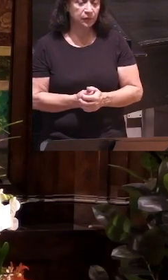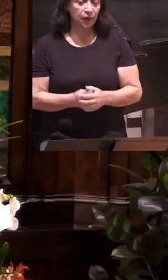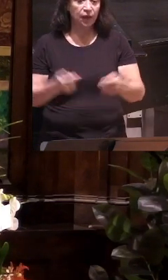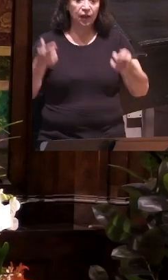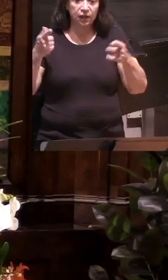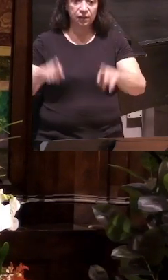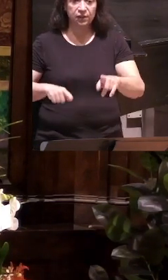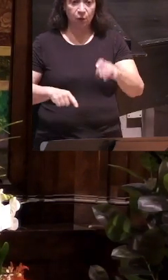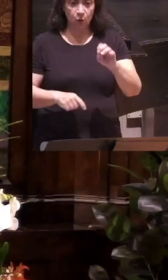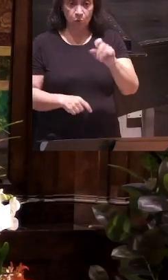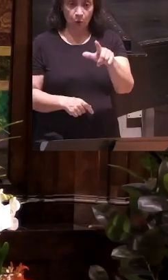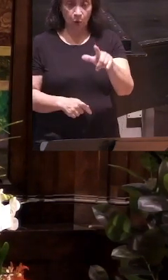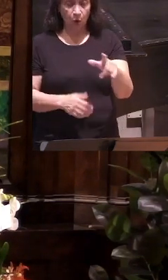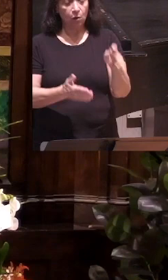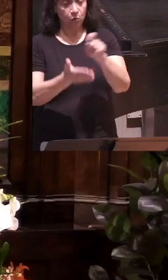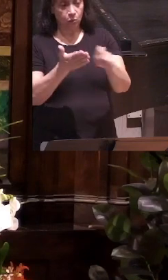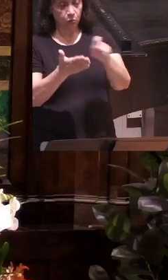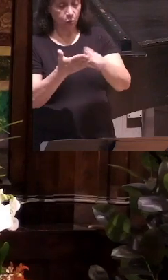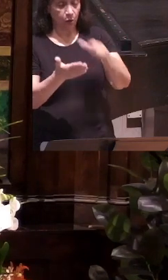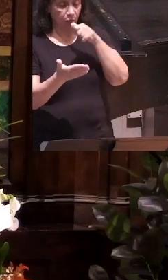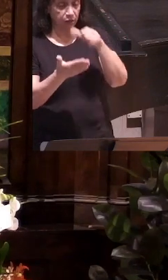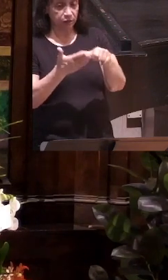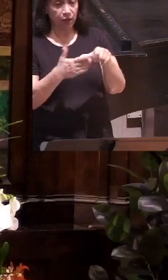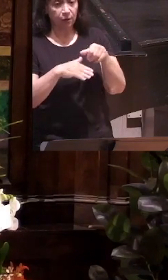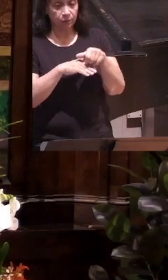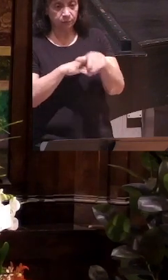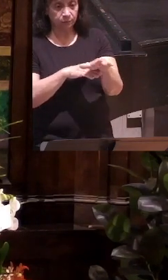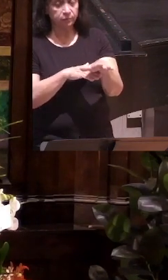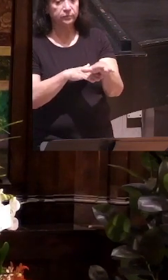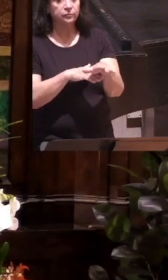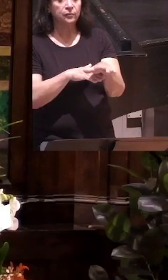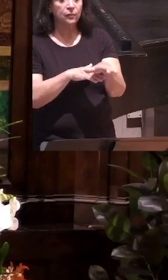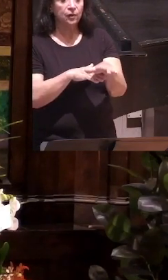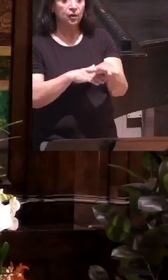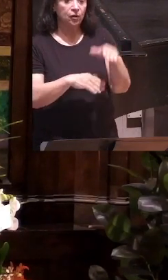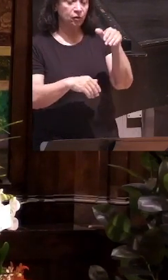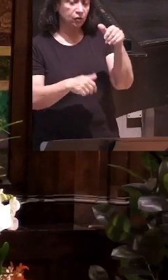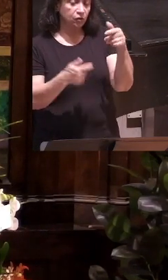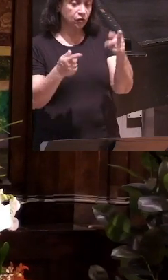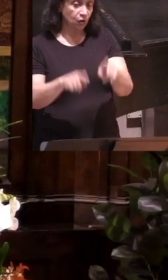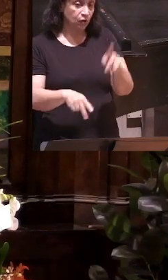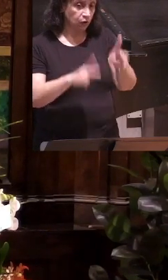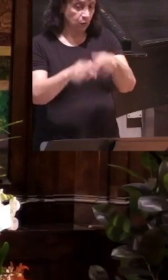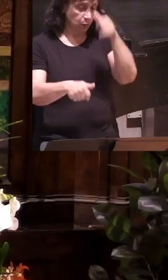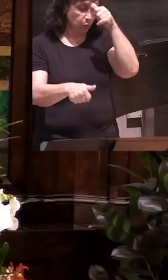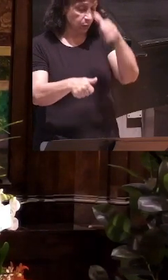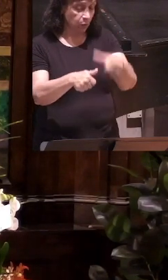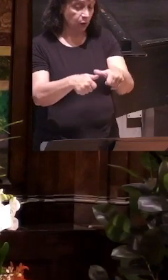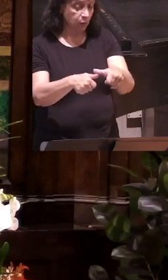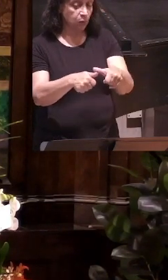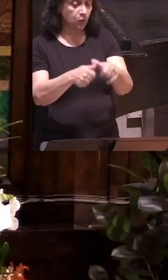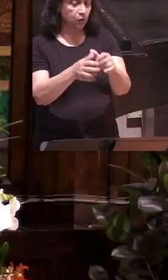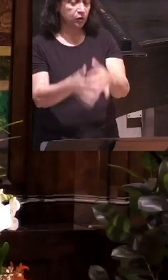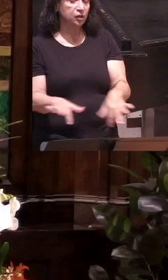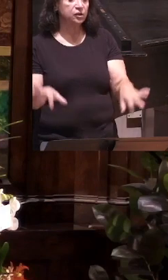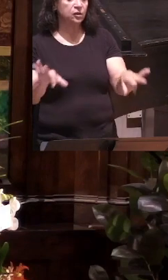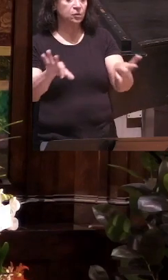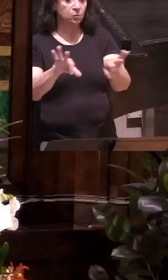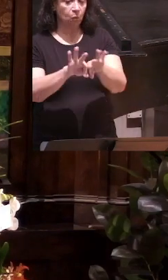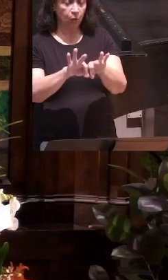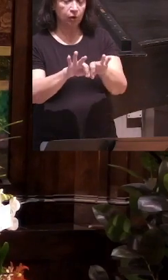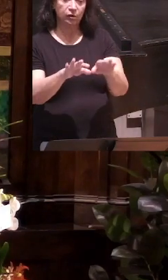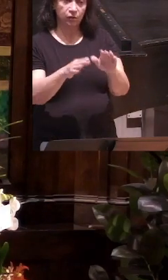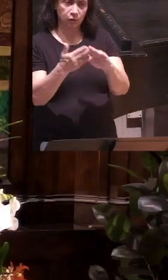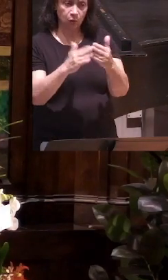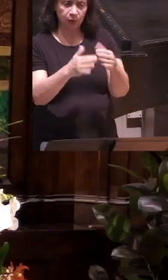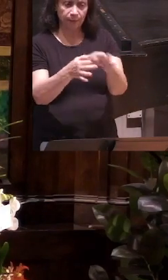And so Paul wrote this letter to remind them of the importance of